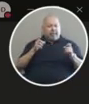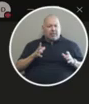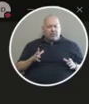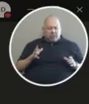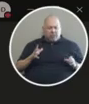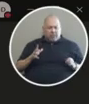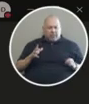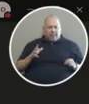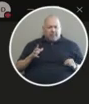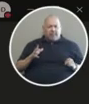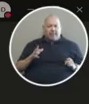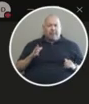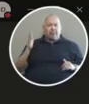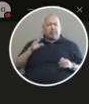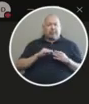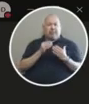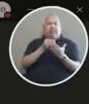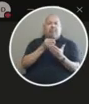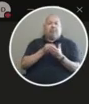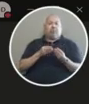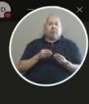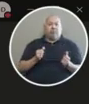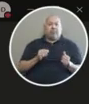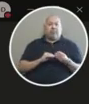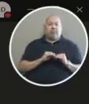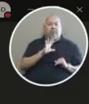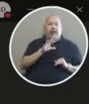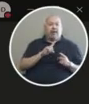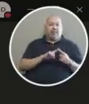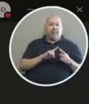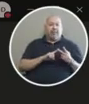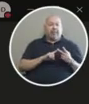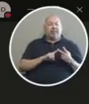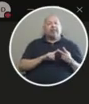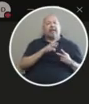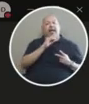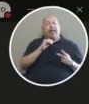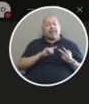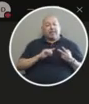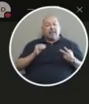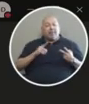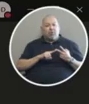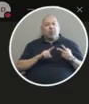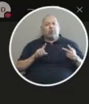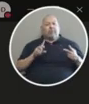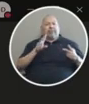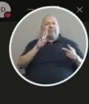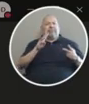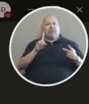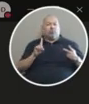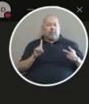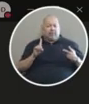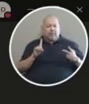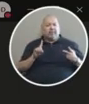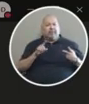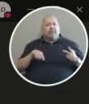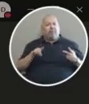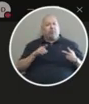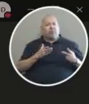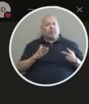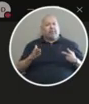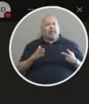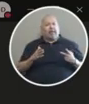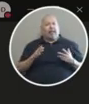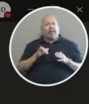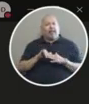manager in presenting budget resolution item 5 and budget resolution item 61. These are items